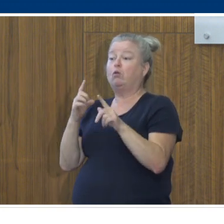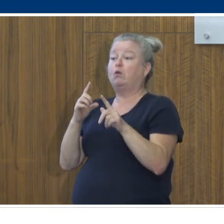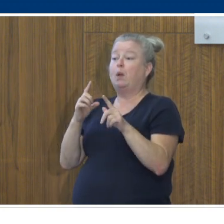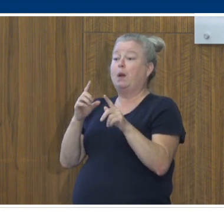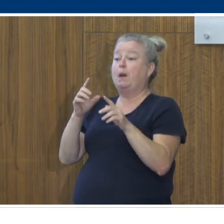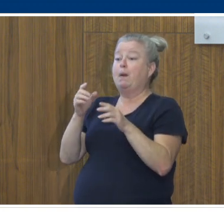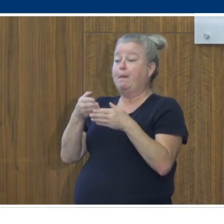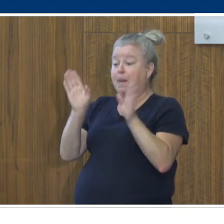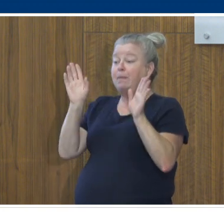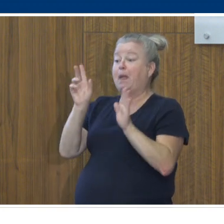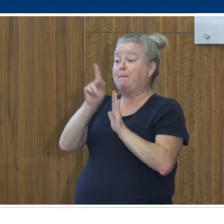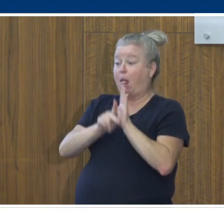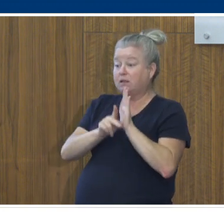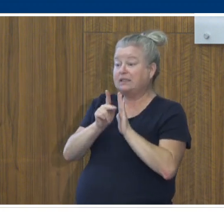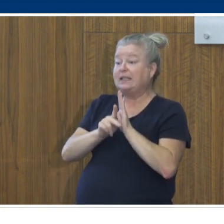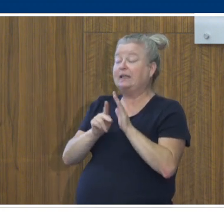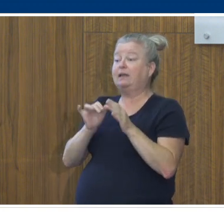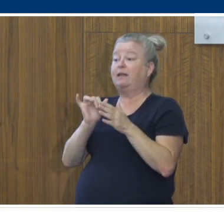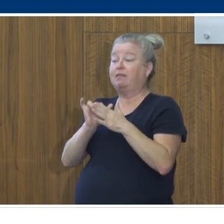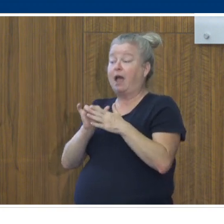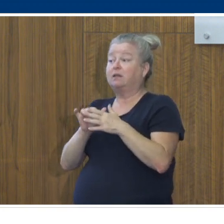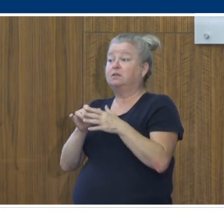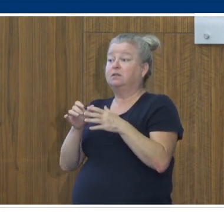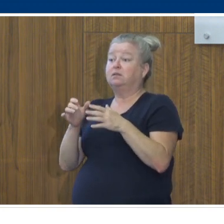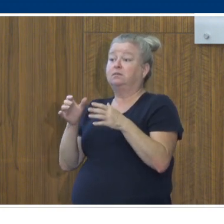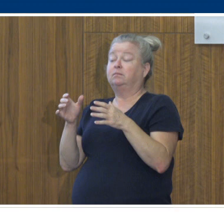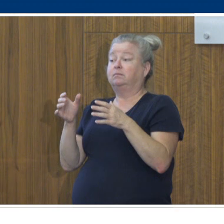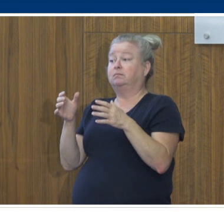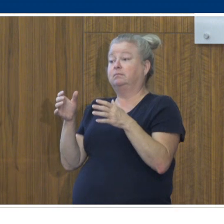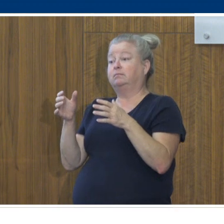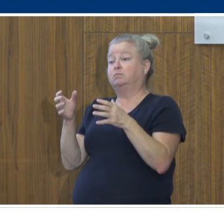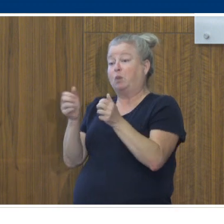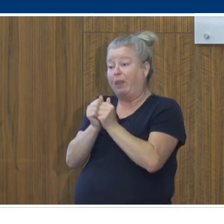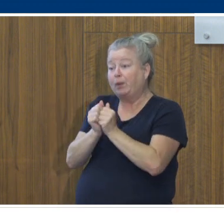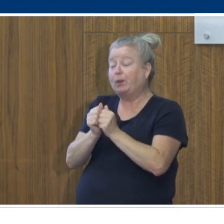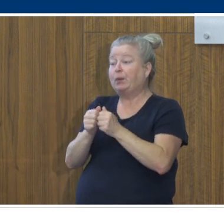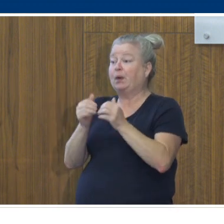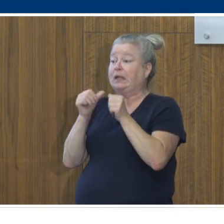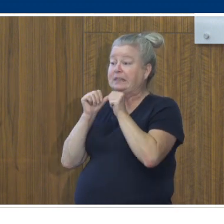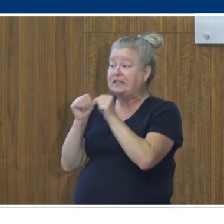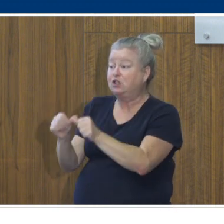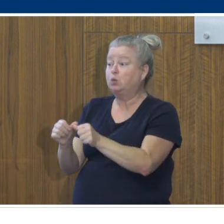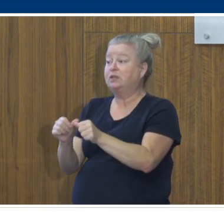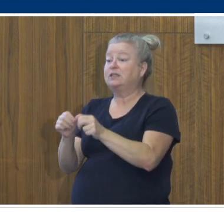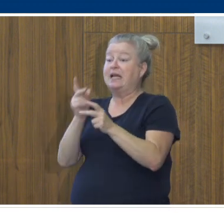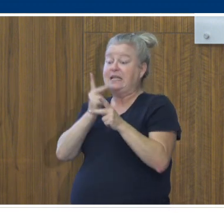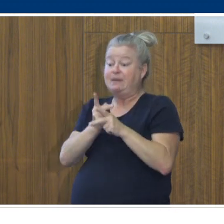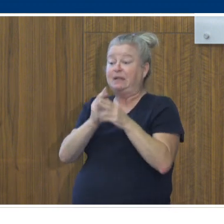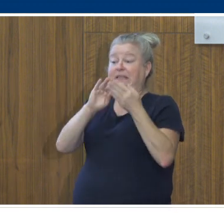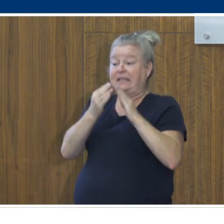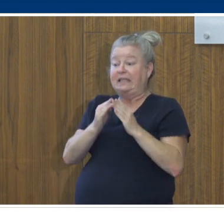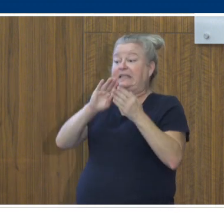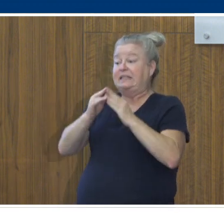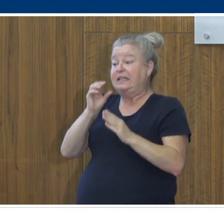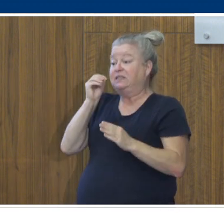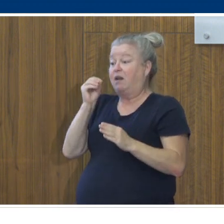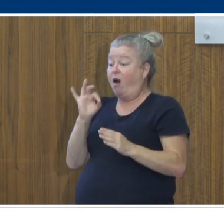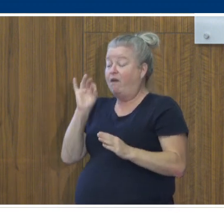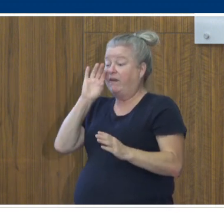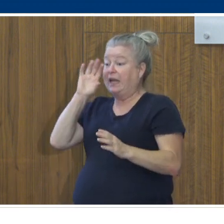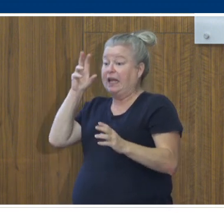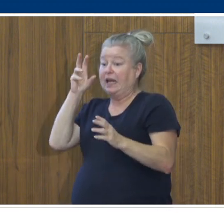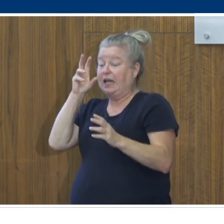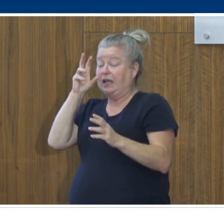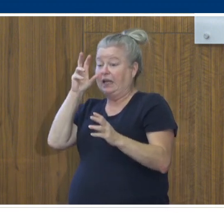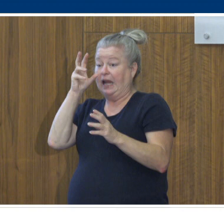districts that are compact and contiguous, keeping cities and communities of interest intact, and complying, of course, with the